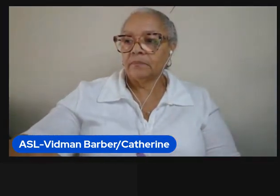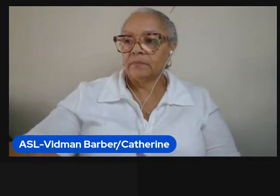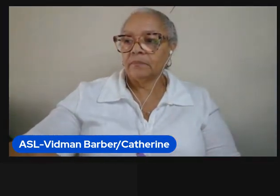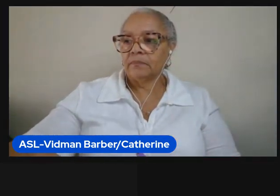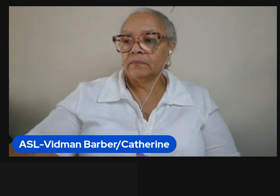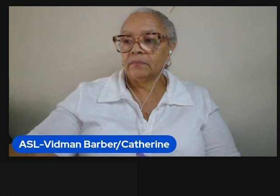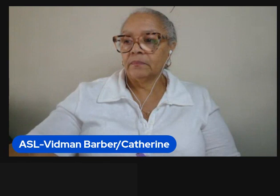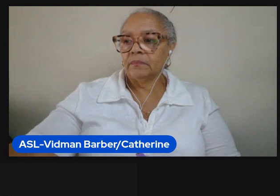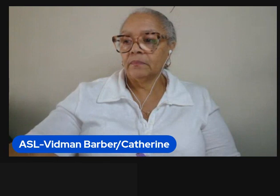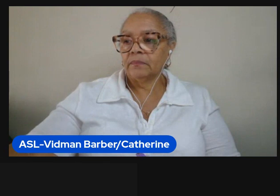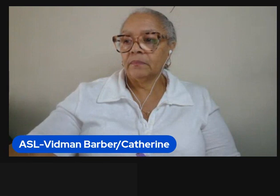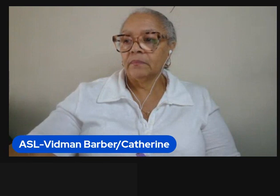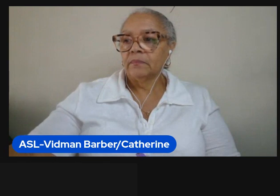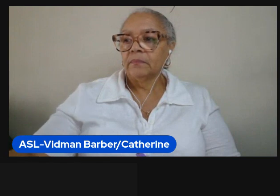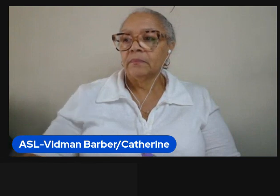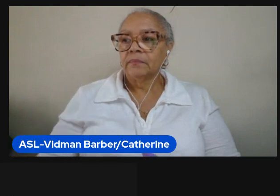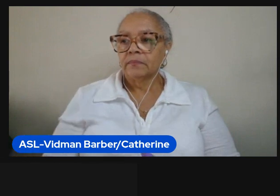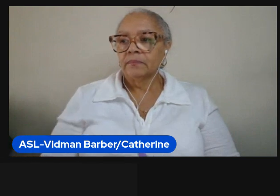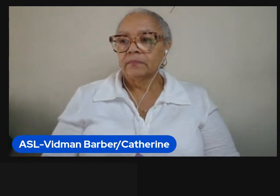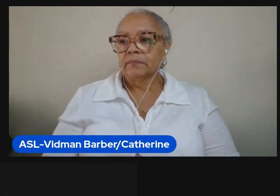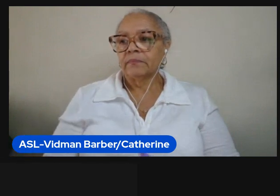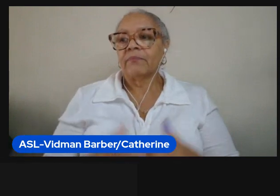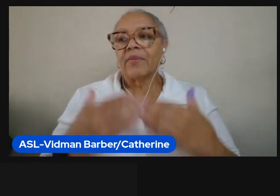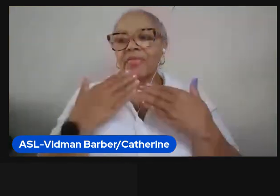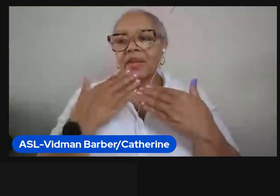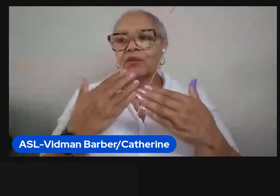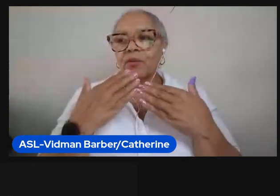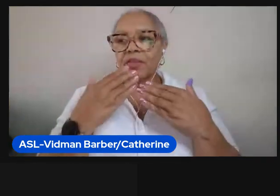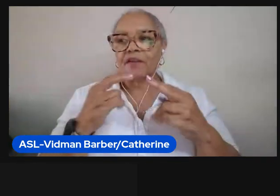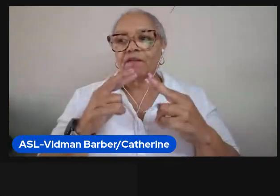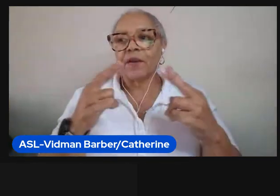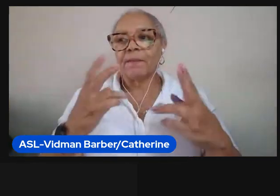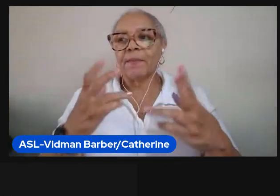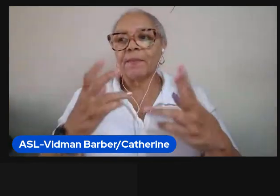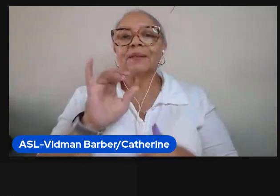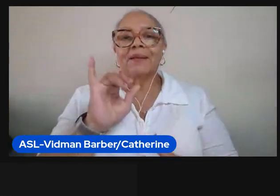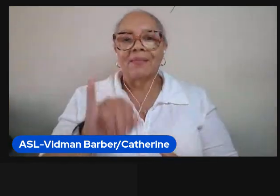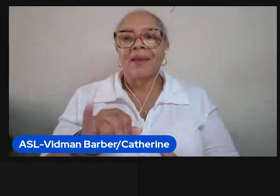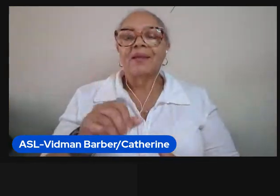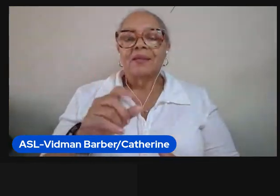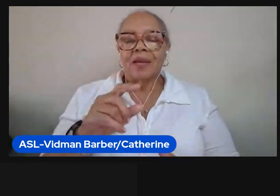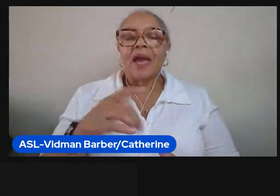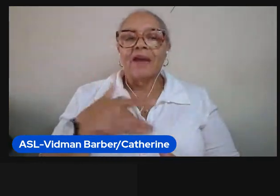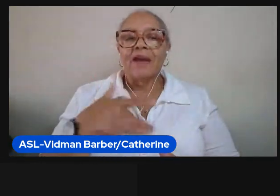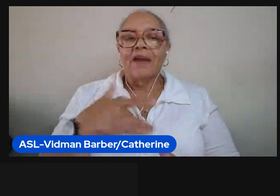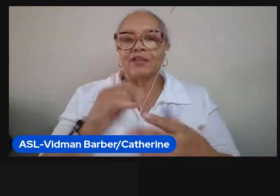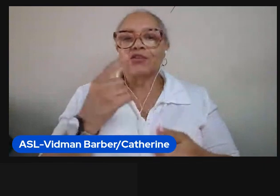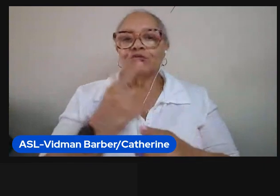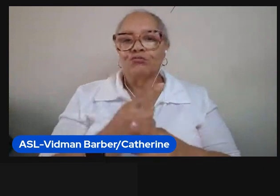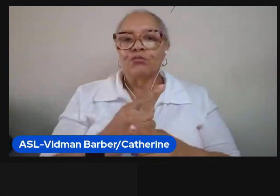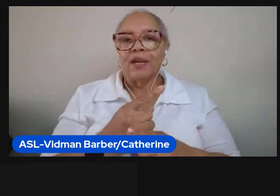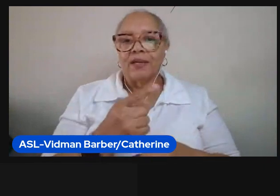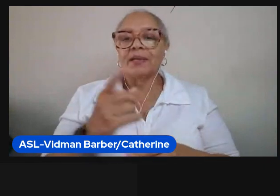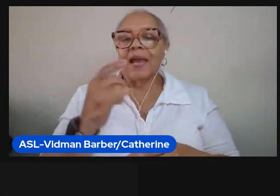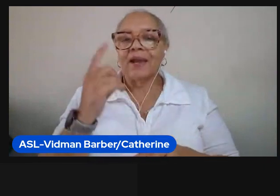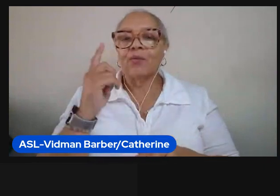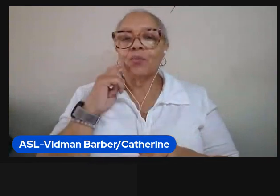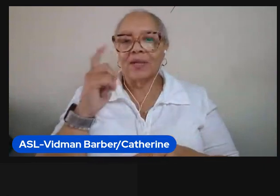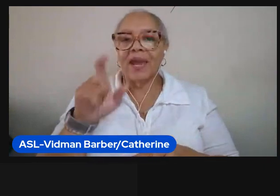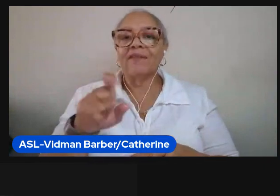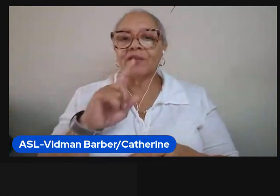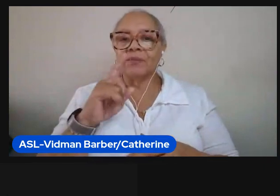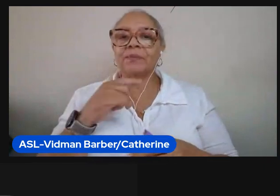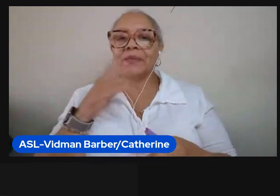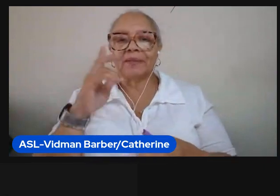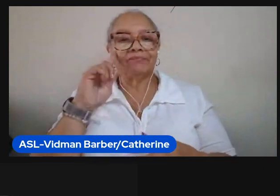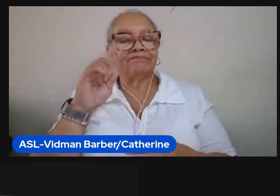Yeah, thank you very much. Yeah, I feel that is the right word. We have to be indigenous. We